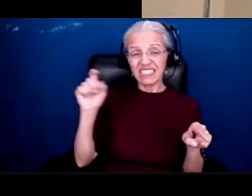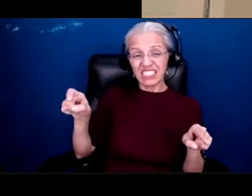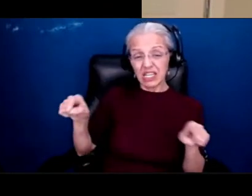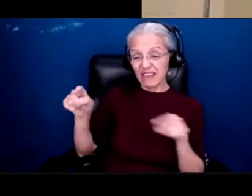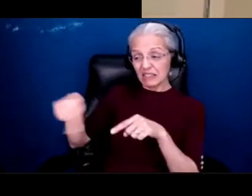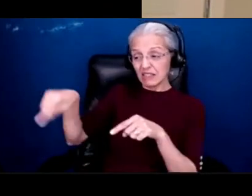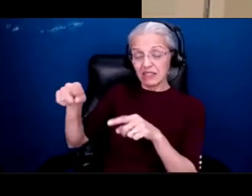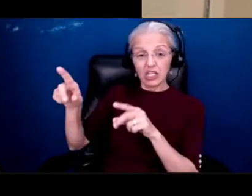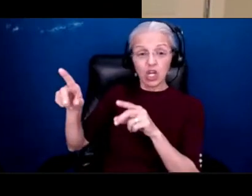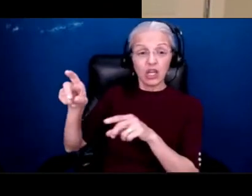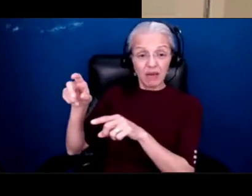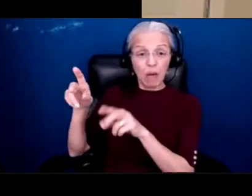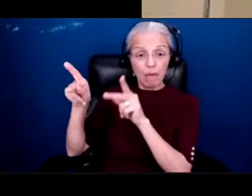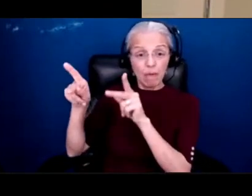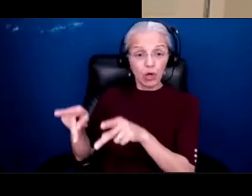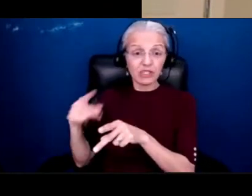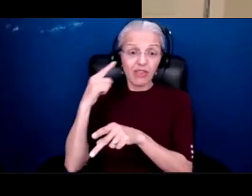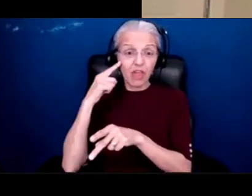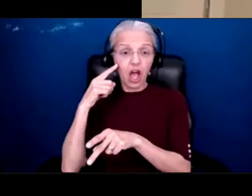eugenicist. And she